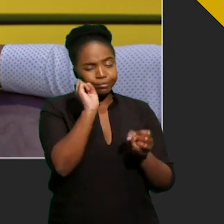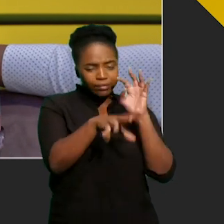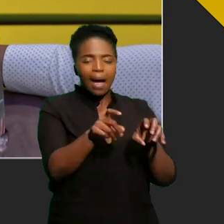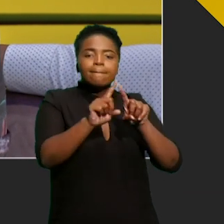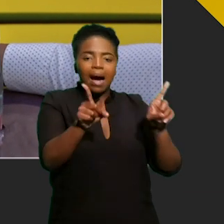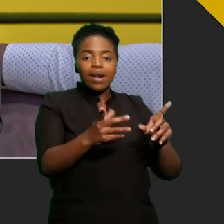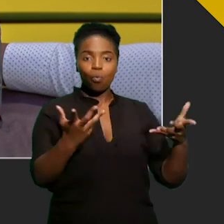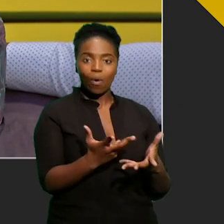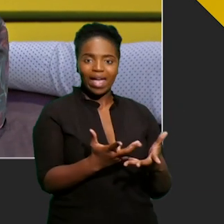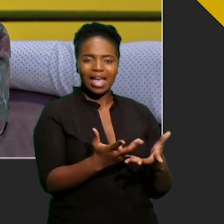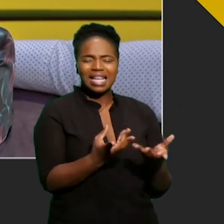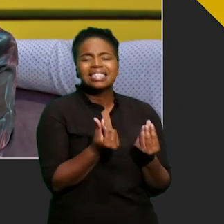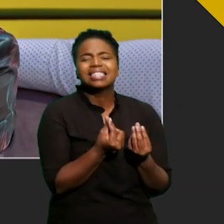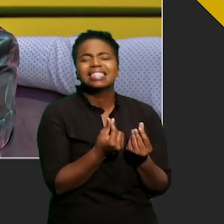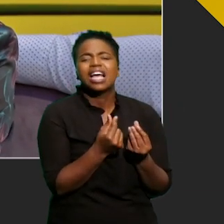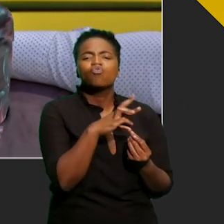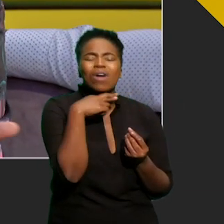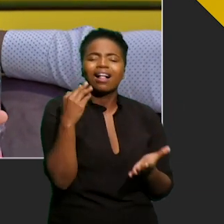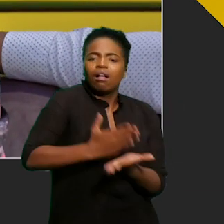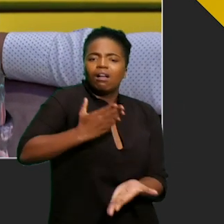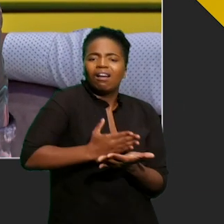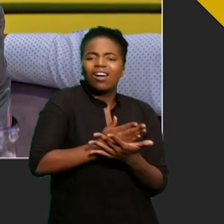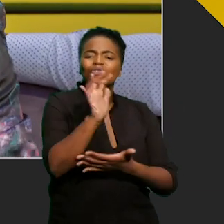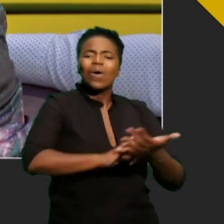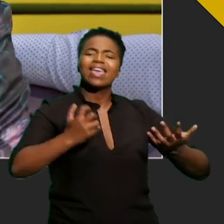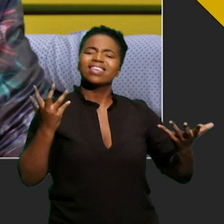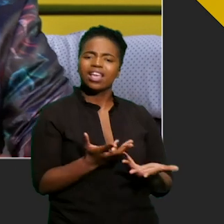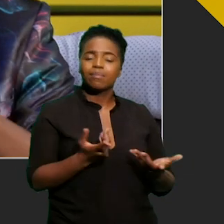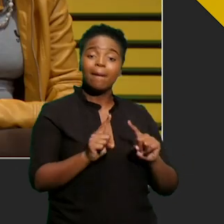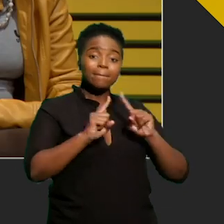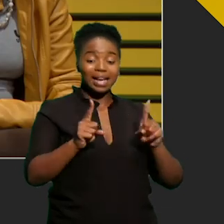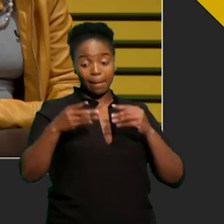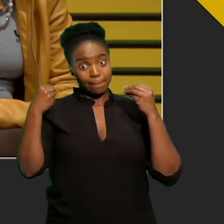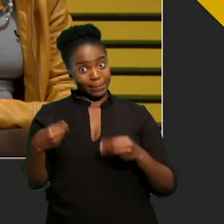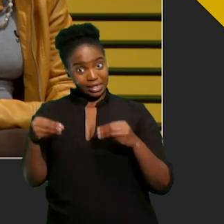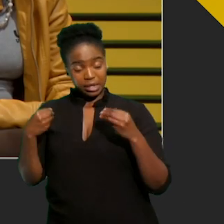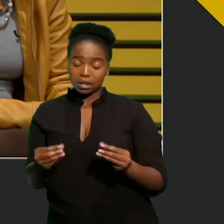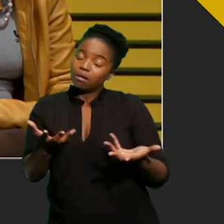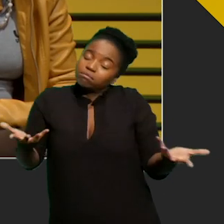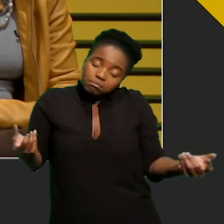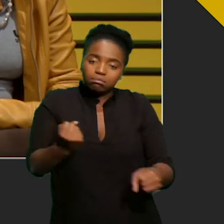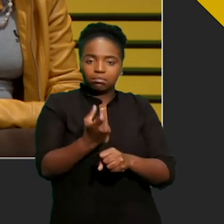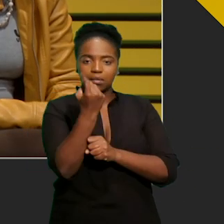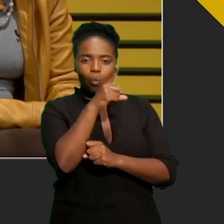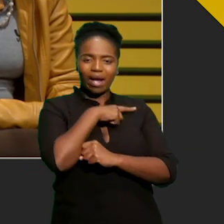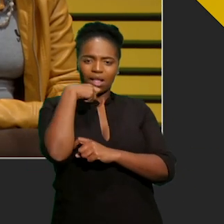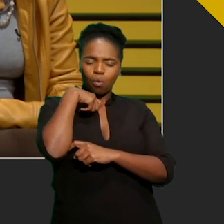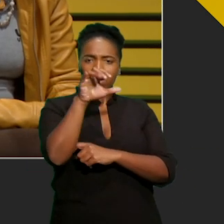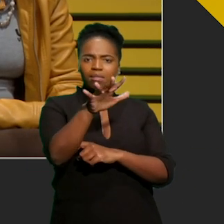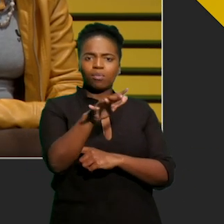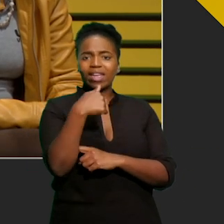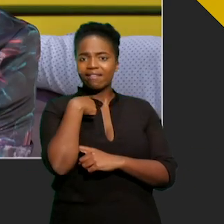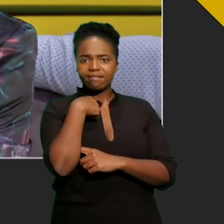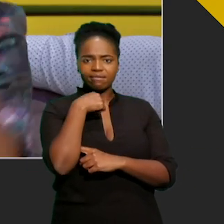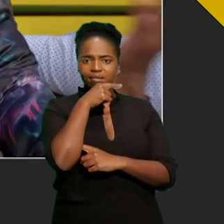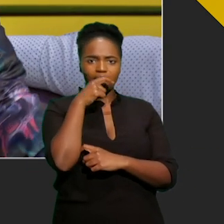where is the meat? But then when you look at the business side of it, it makes sense because they're chasing the number, because if they're not